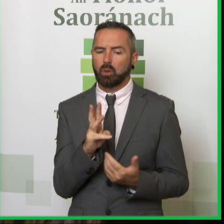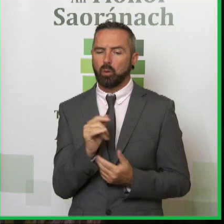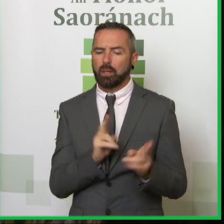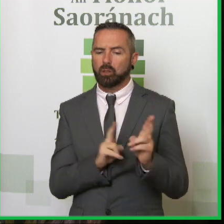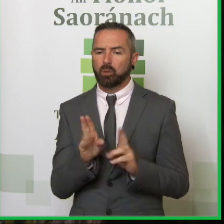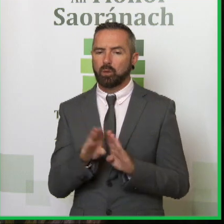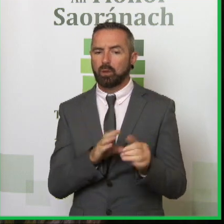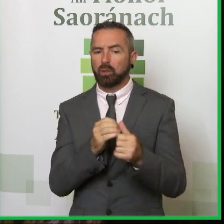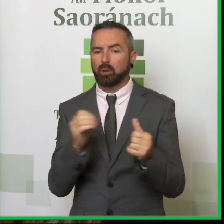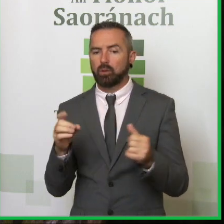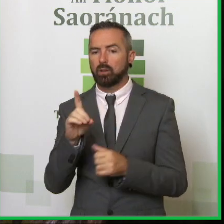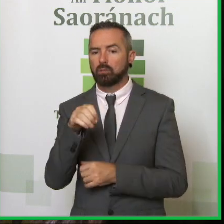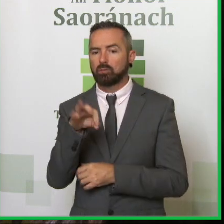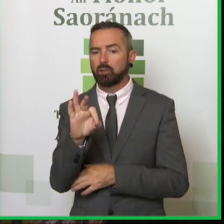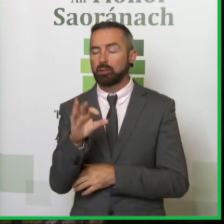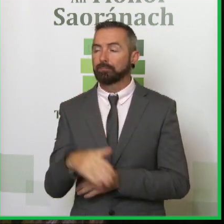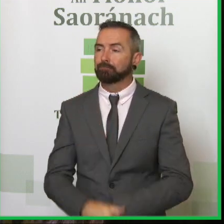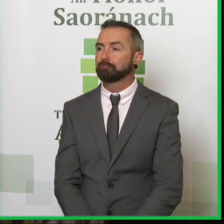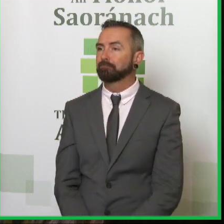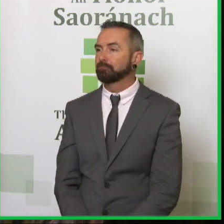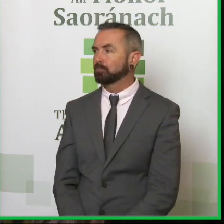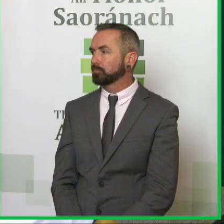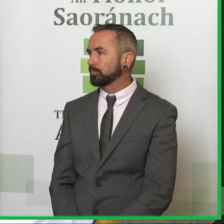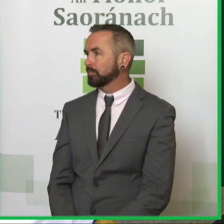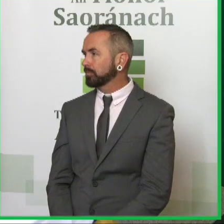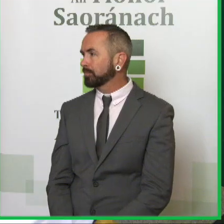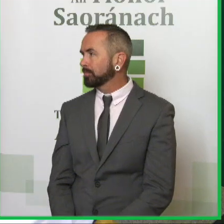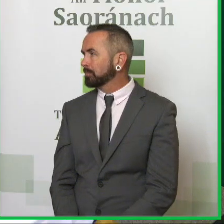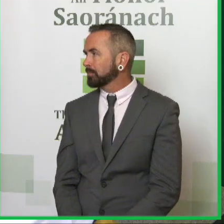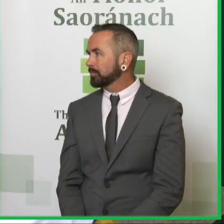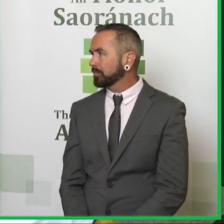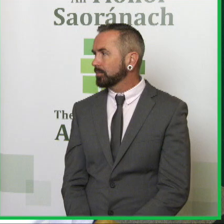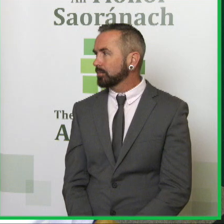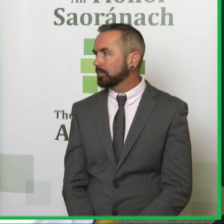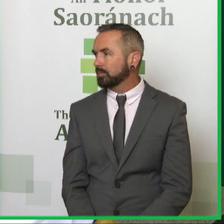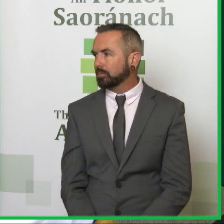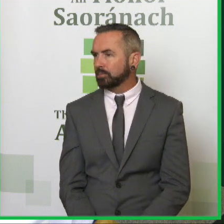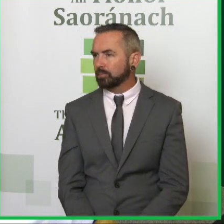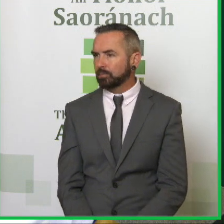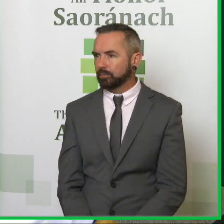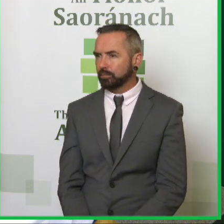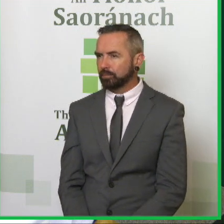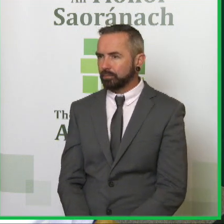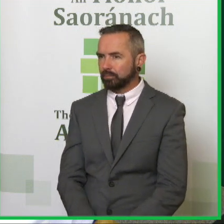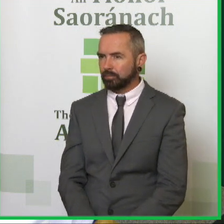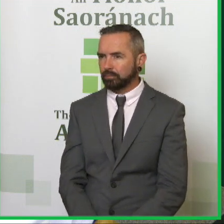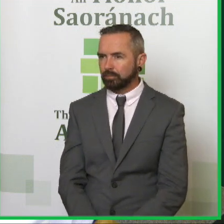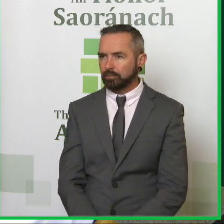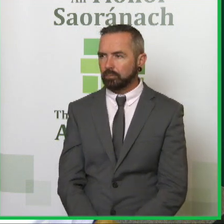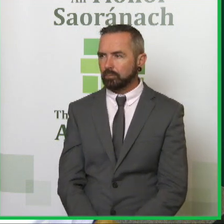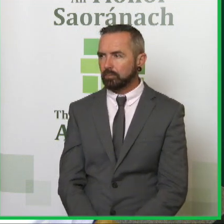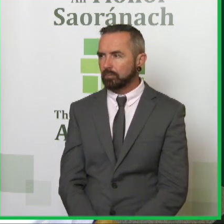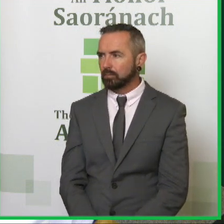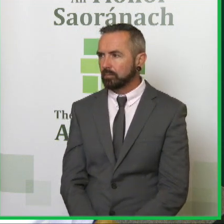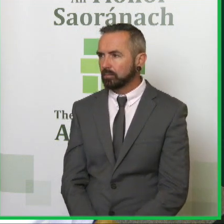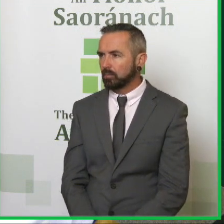that. No, fair point. Okay, thank you. Dolores, sorry, I'll go back to table 6 in a moment.